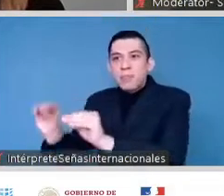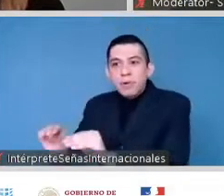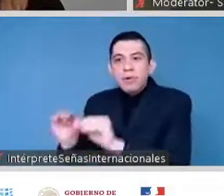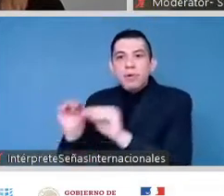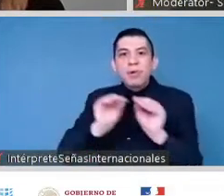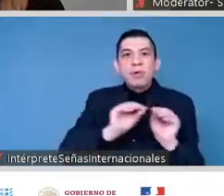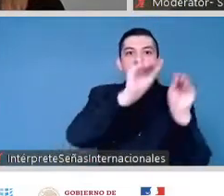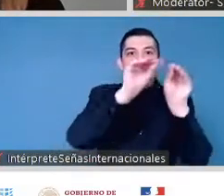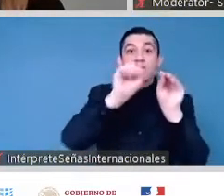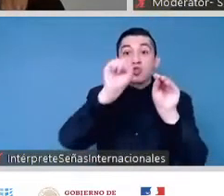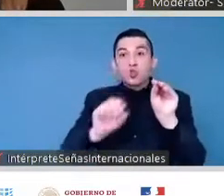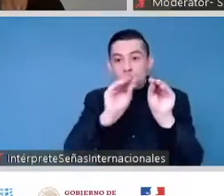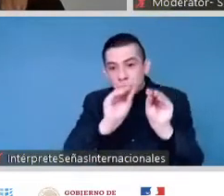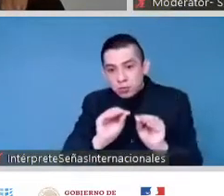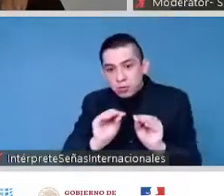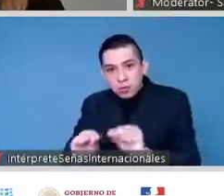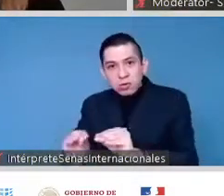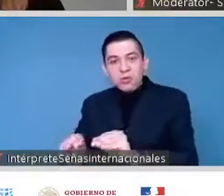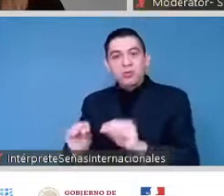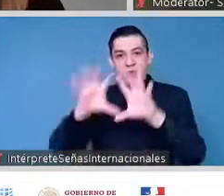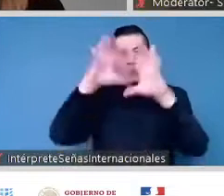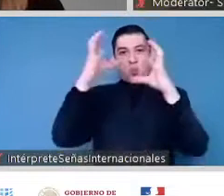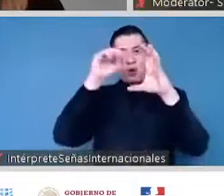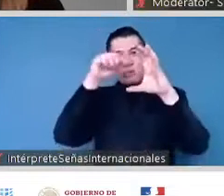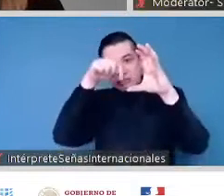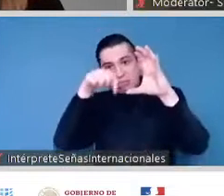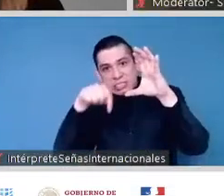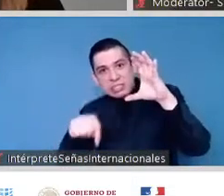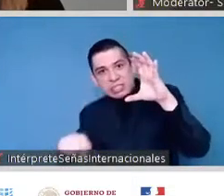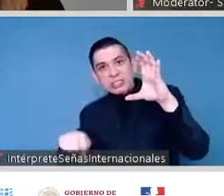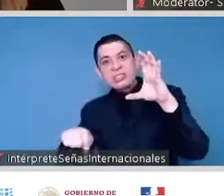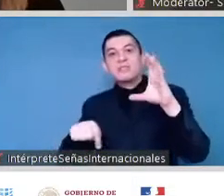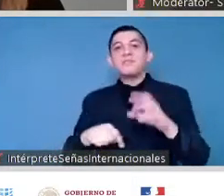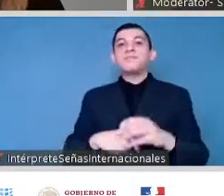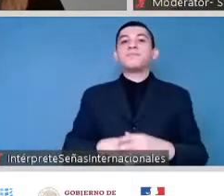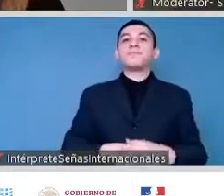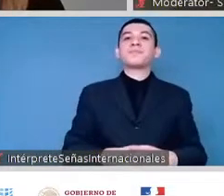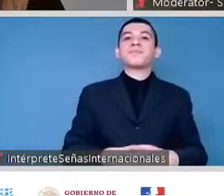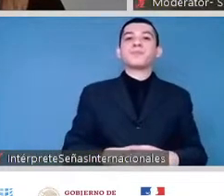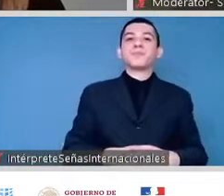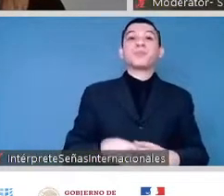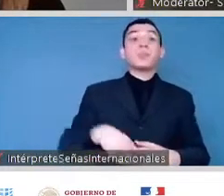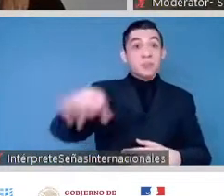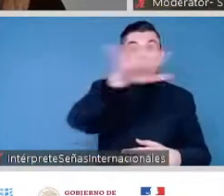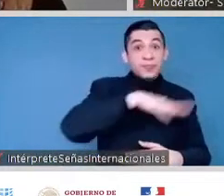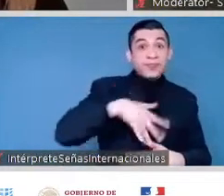women's fundamental rights are at risk. And what is enshrined under IHL and